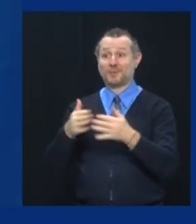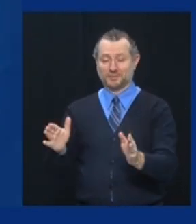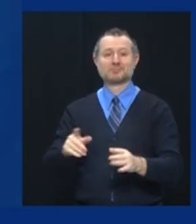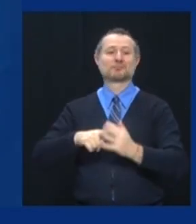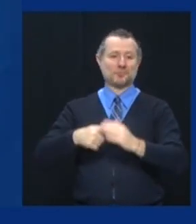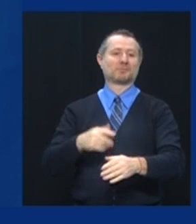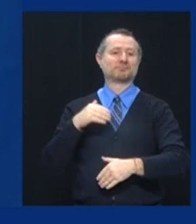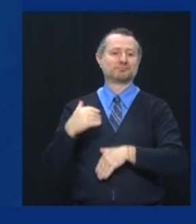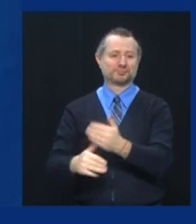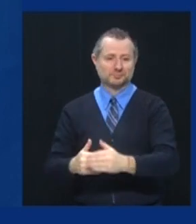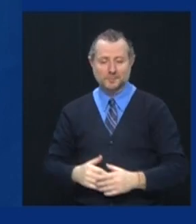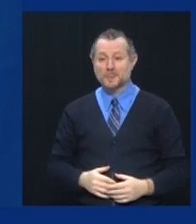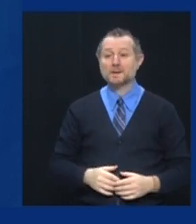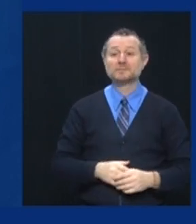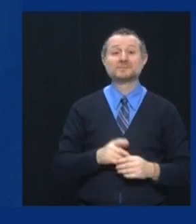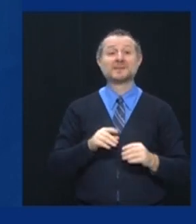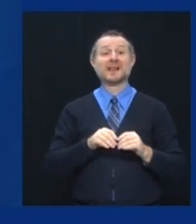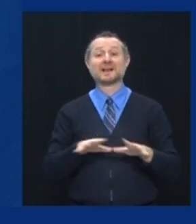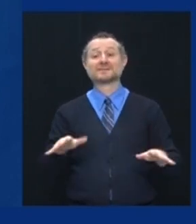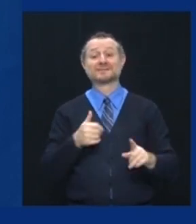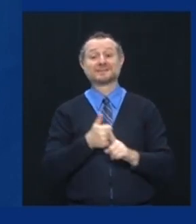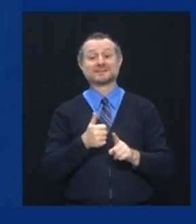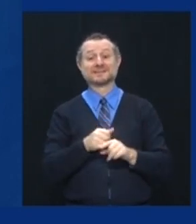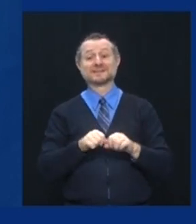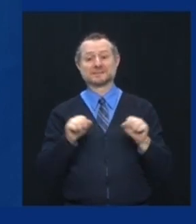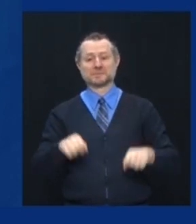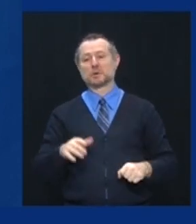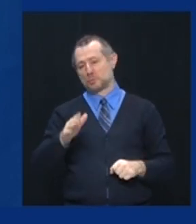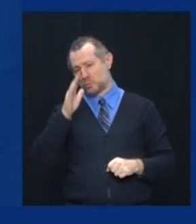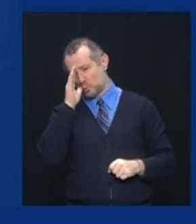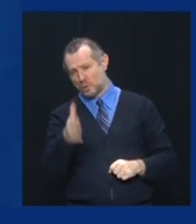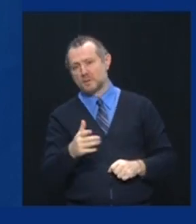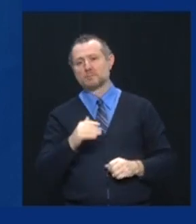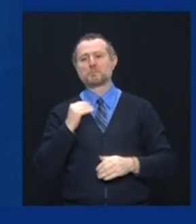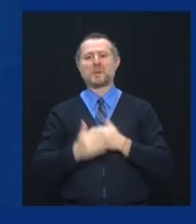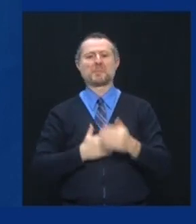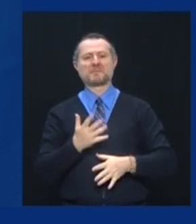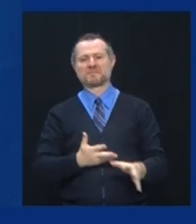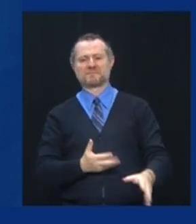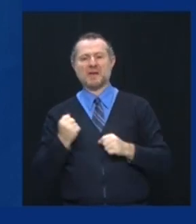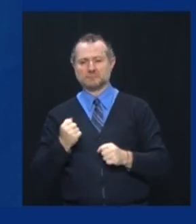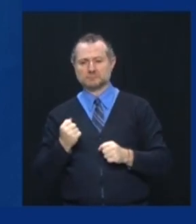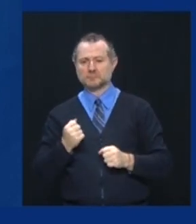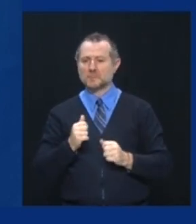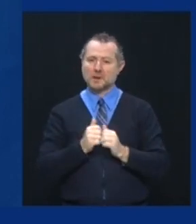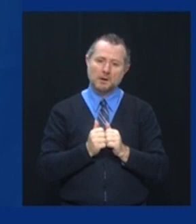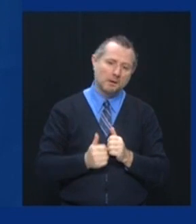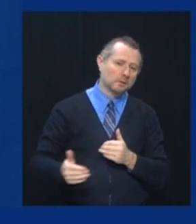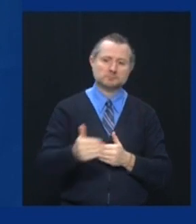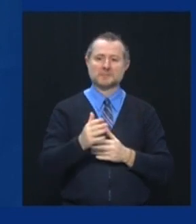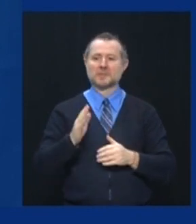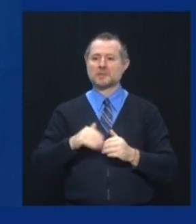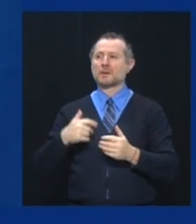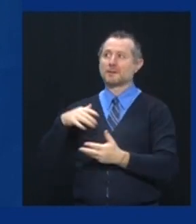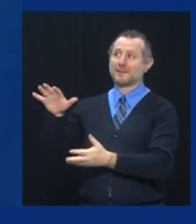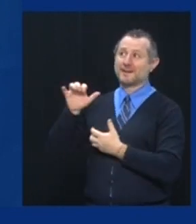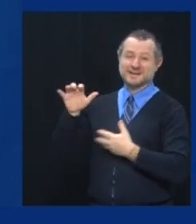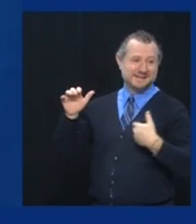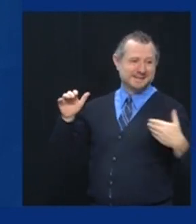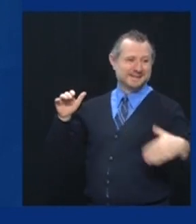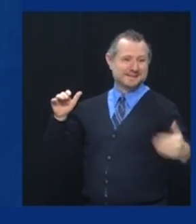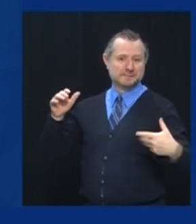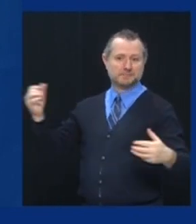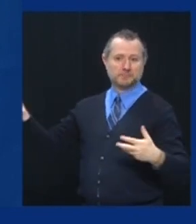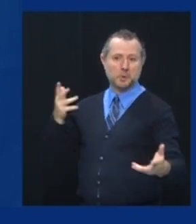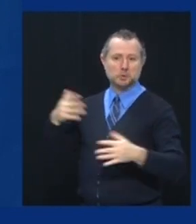to outpace our supply system right now, which is the way it should be. We should have